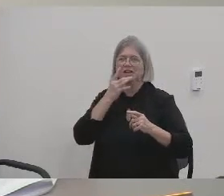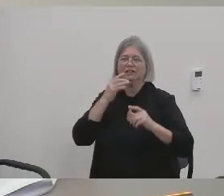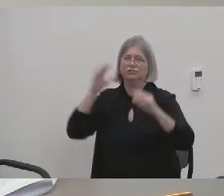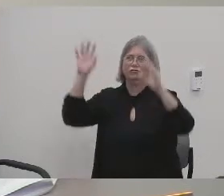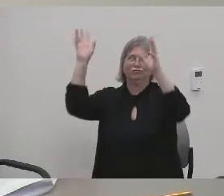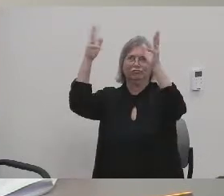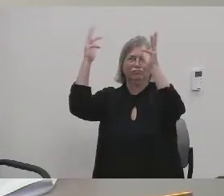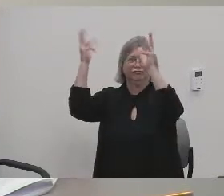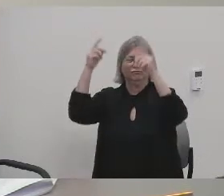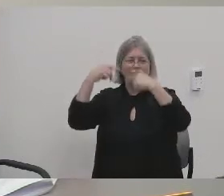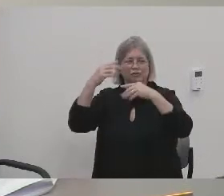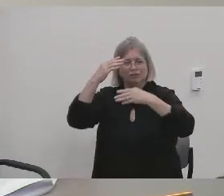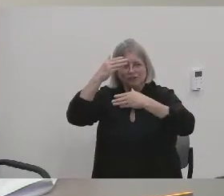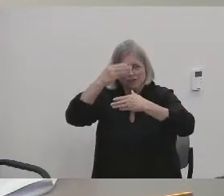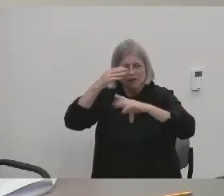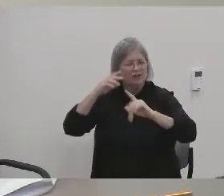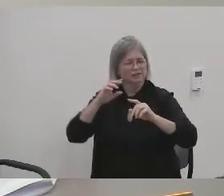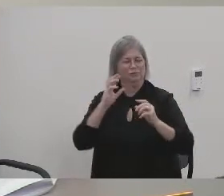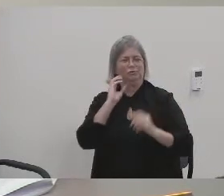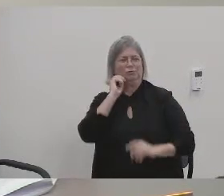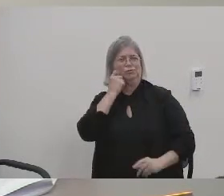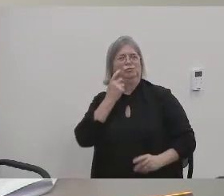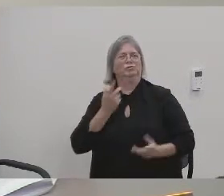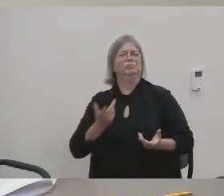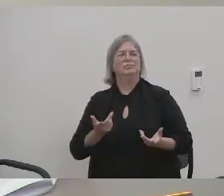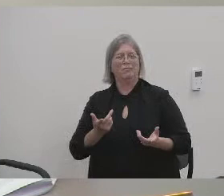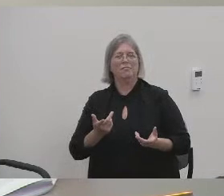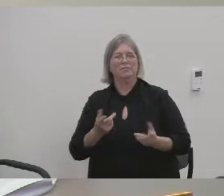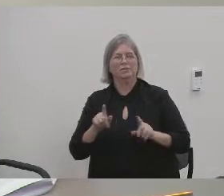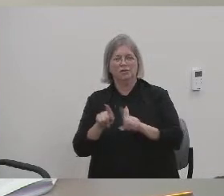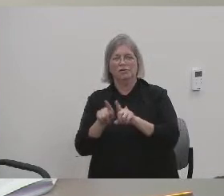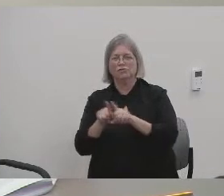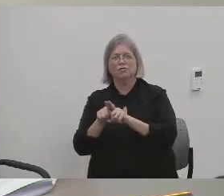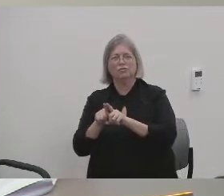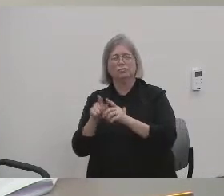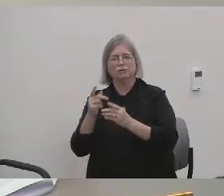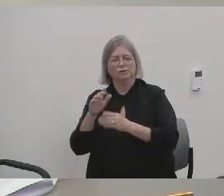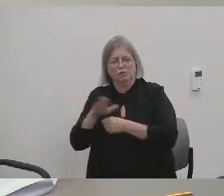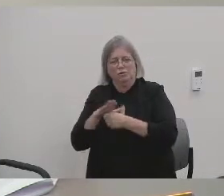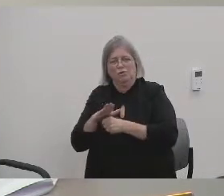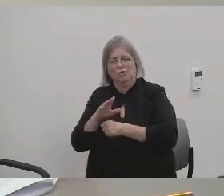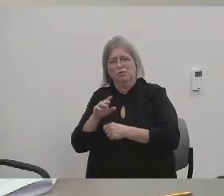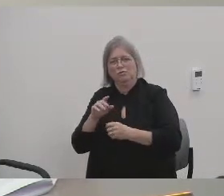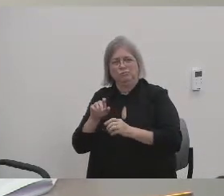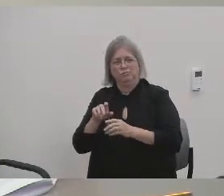thing. It really worked out well. And getting the recognition from our local press, that's fantastic.